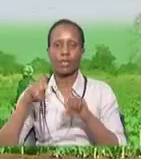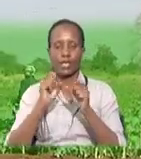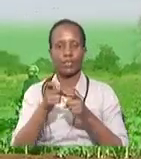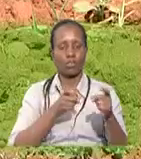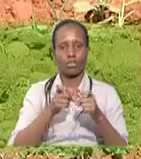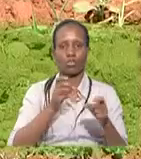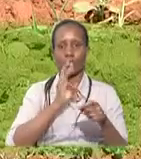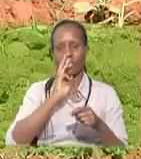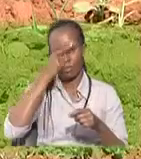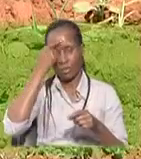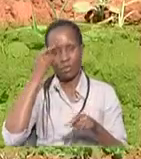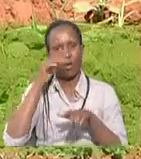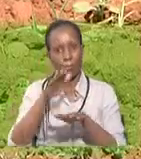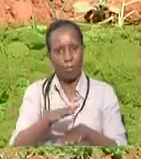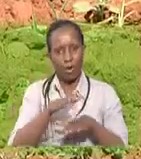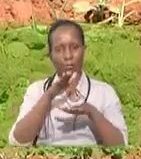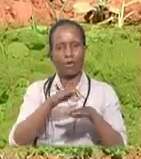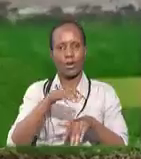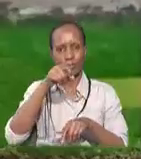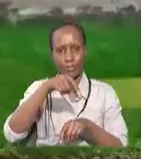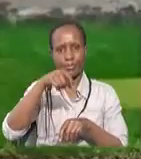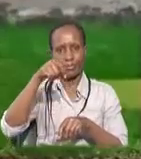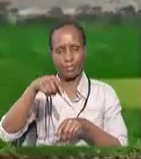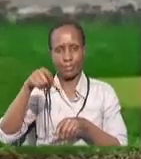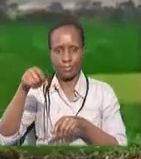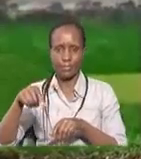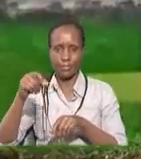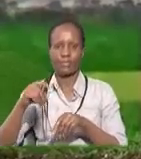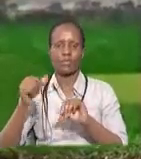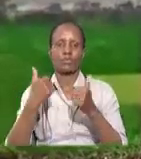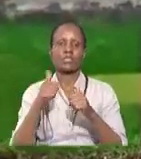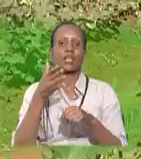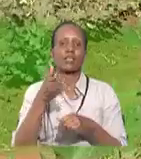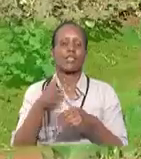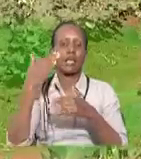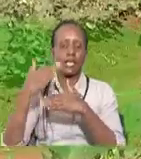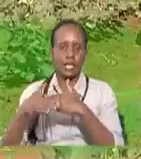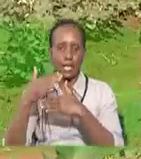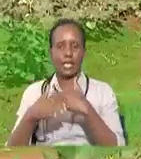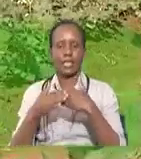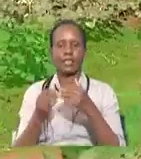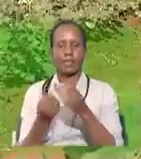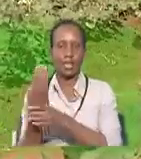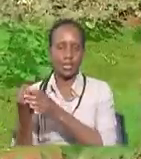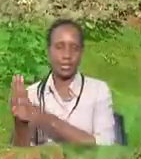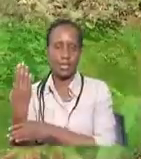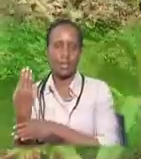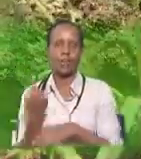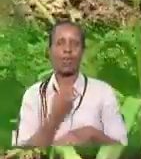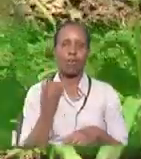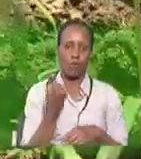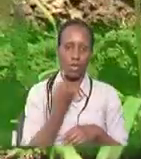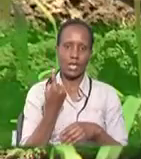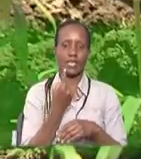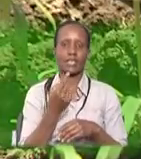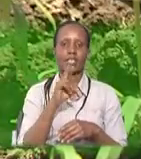fields, where it drips slowly onto the soil through emitters or drippers which are located close to the plants. Only